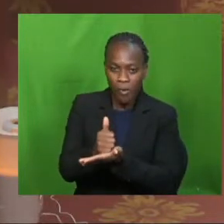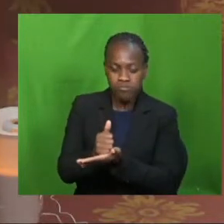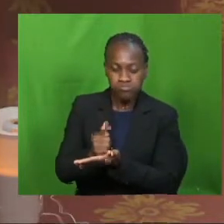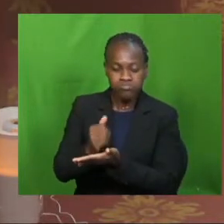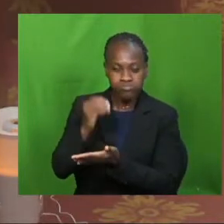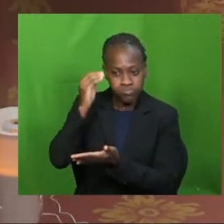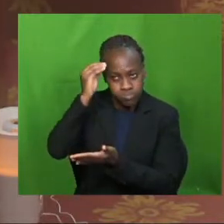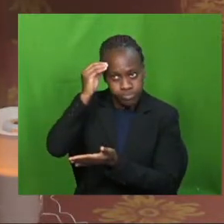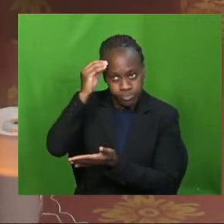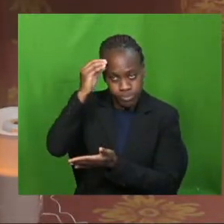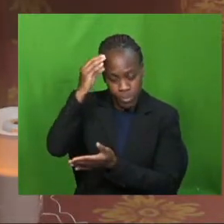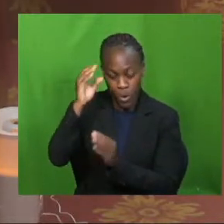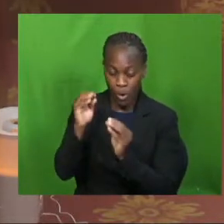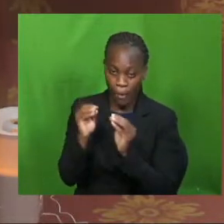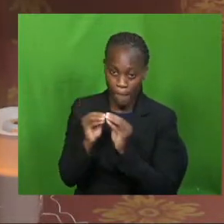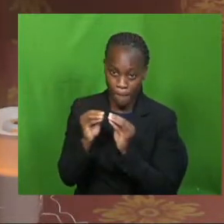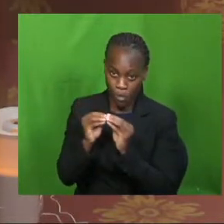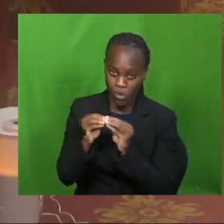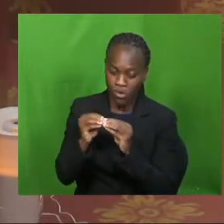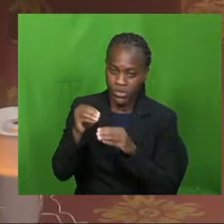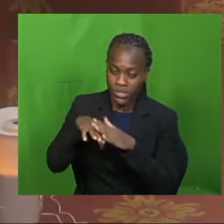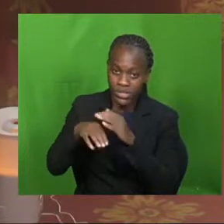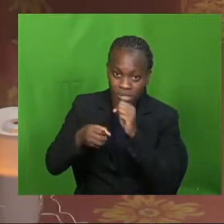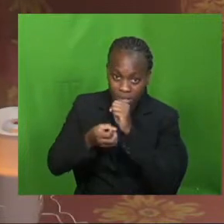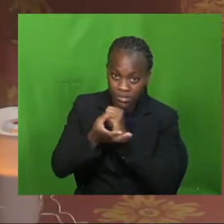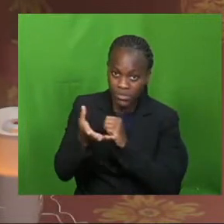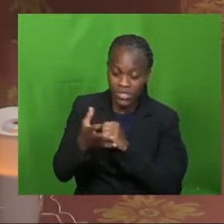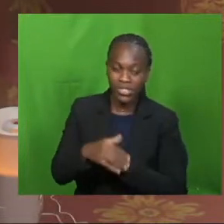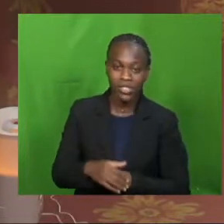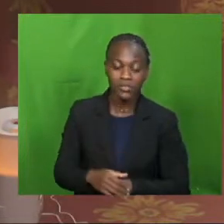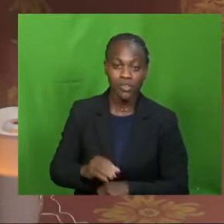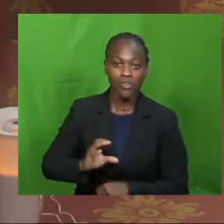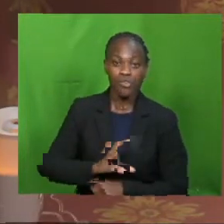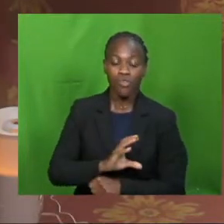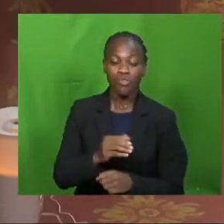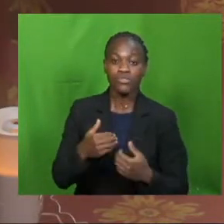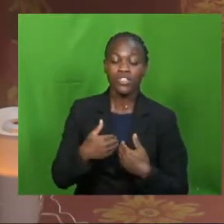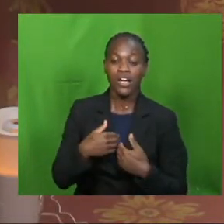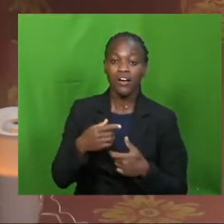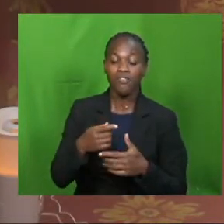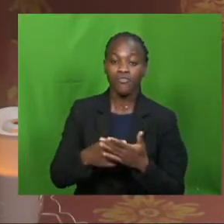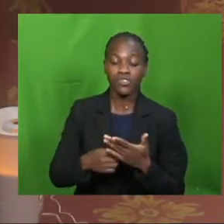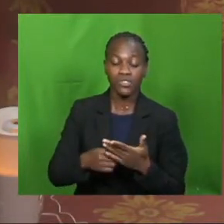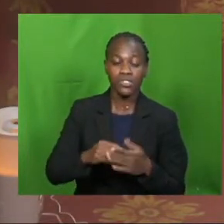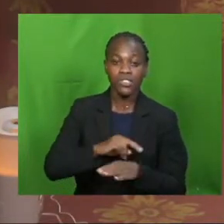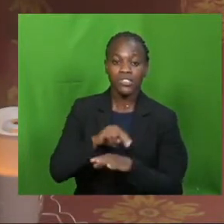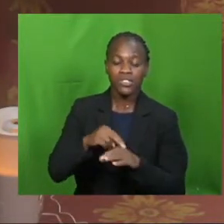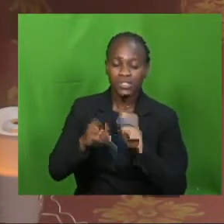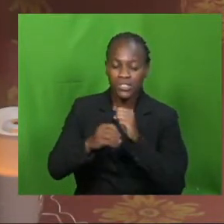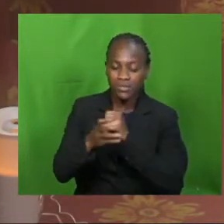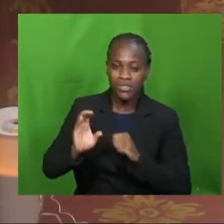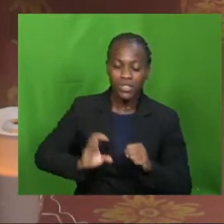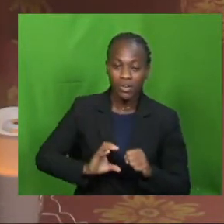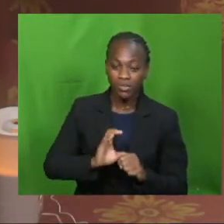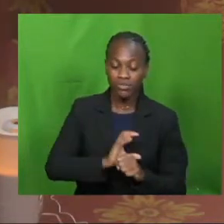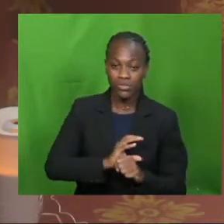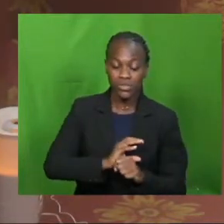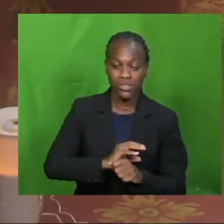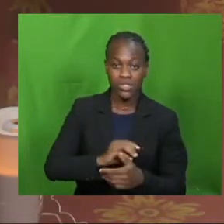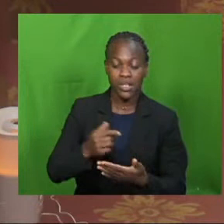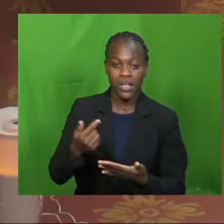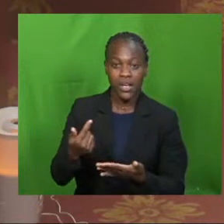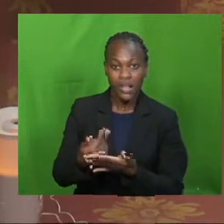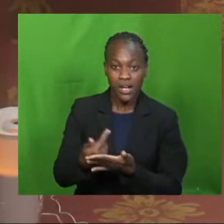in the media landscape. The committee comprises membership of the following: the National Media Commission, the Ghana Journalists